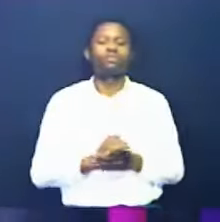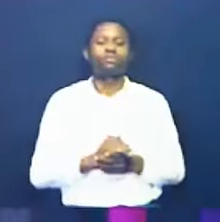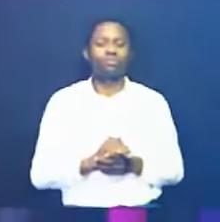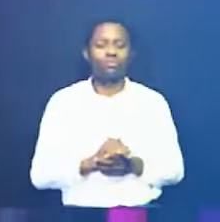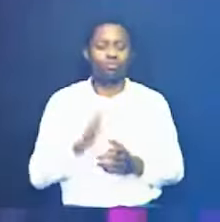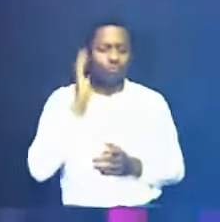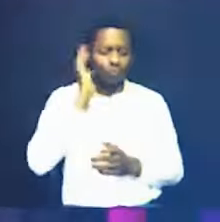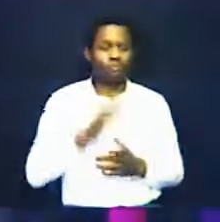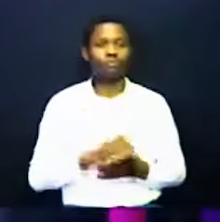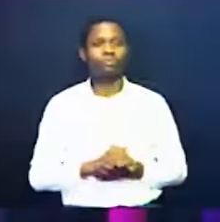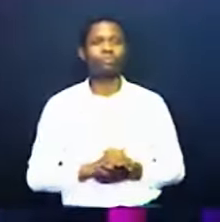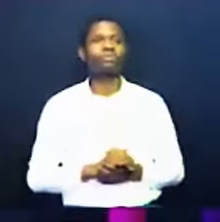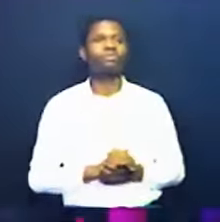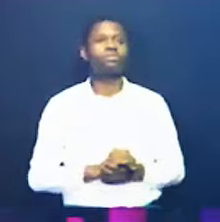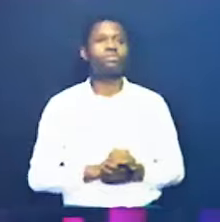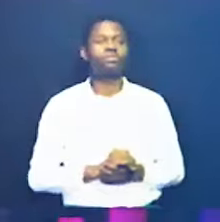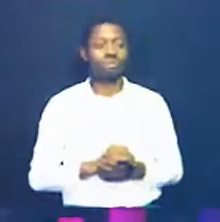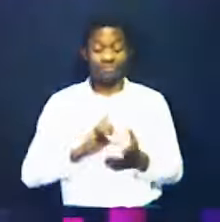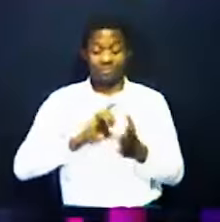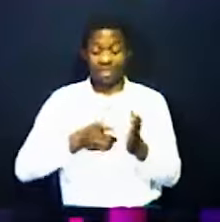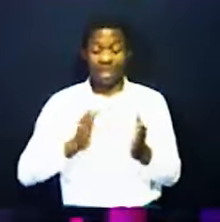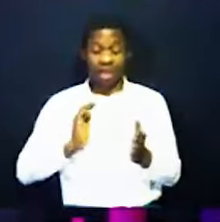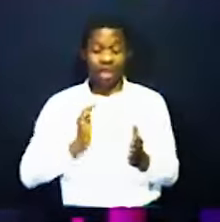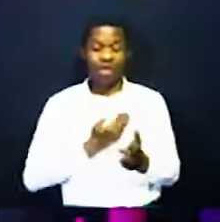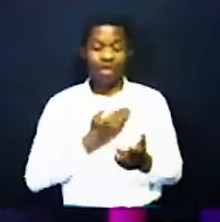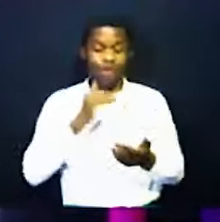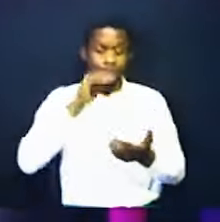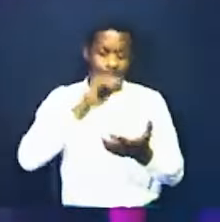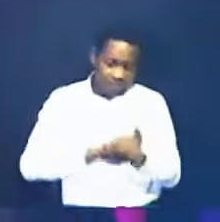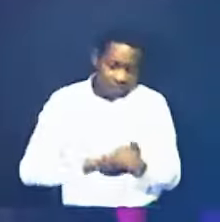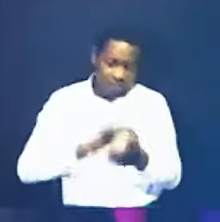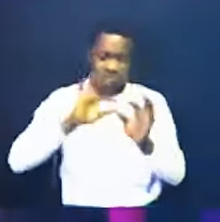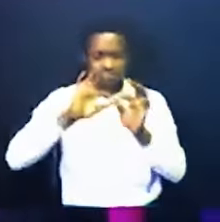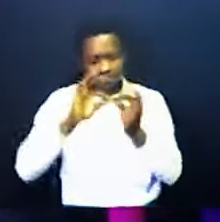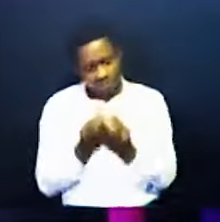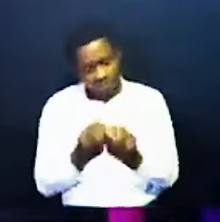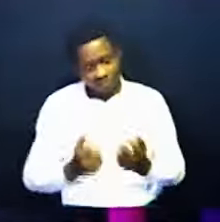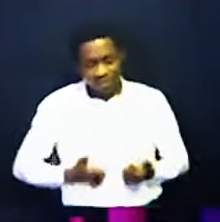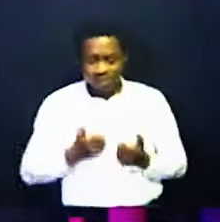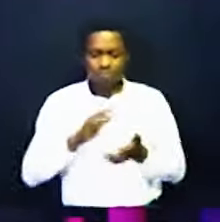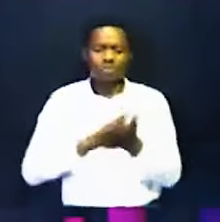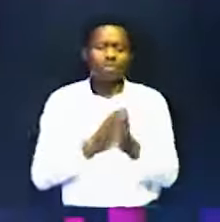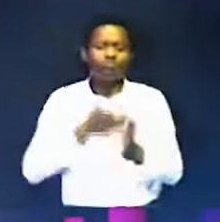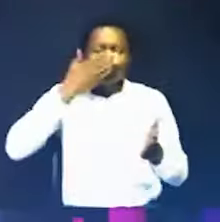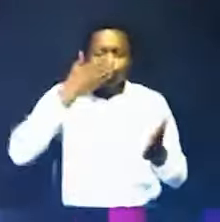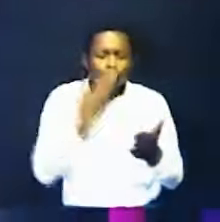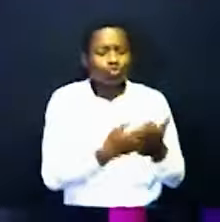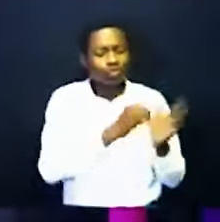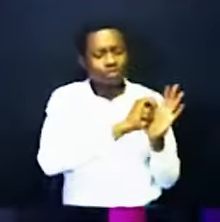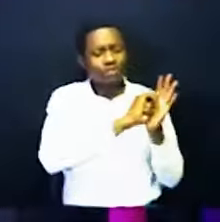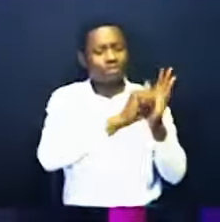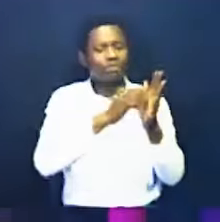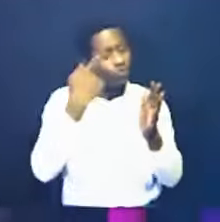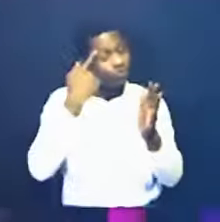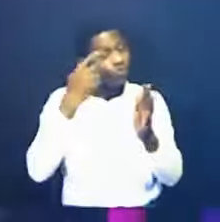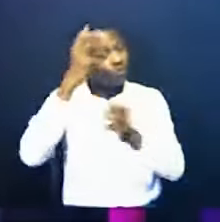That our marriages and family lives will be exemplary.